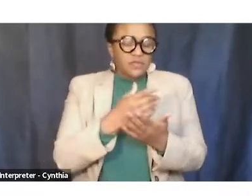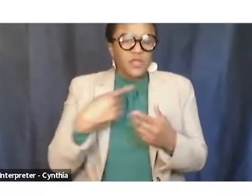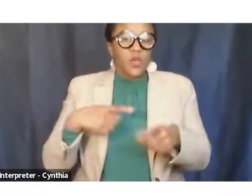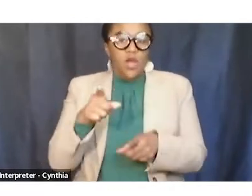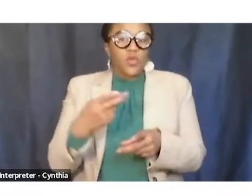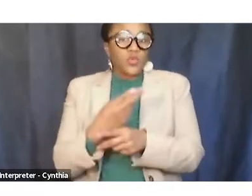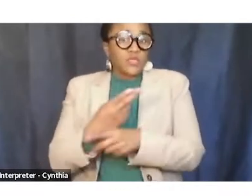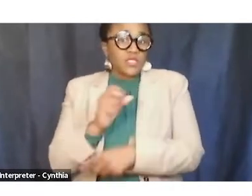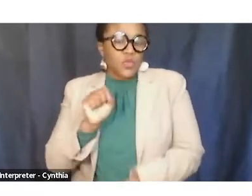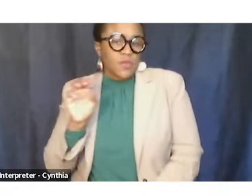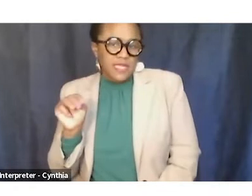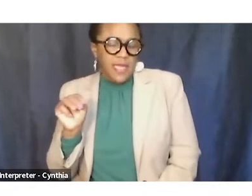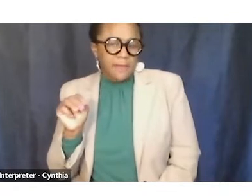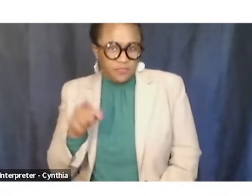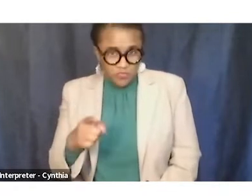being collected.